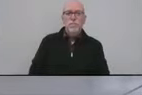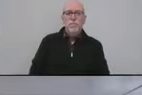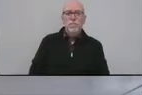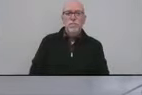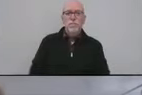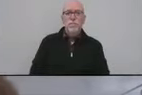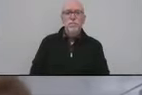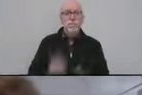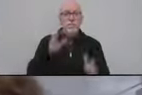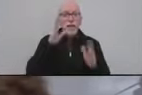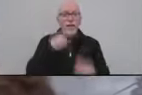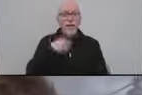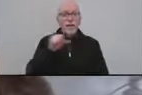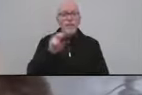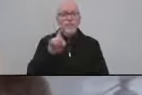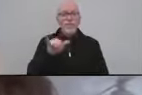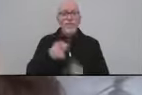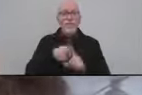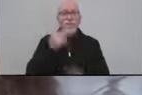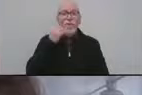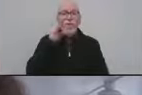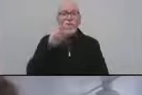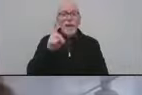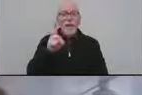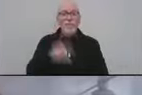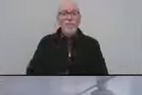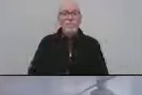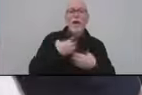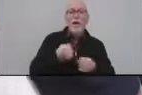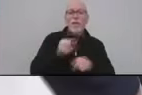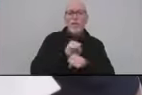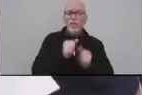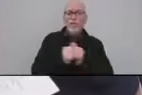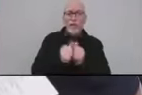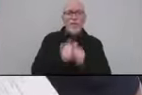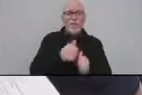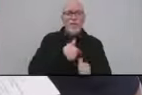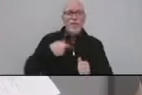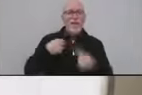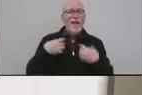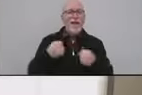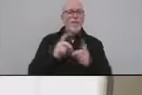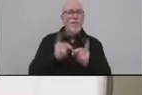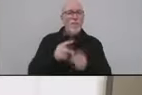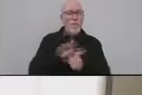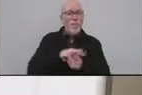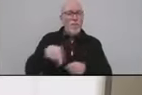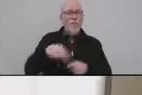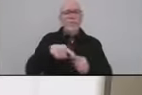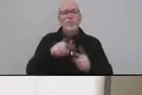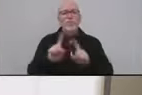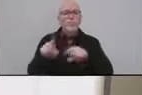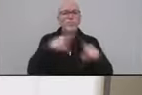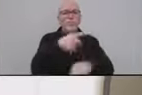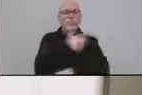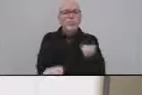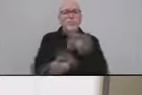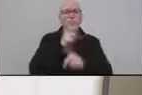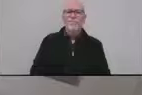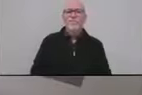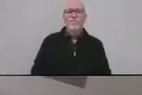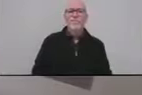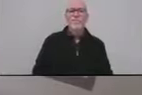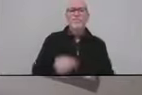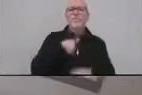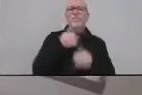health departments with truly homebound individuals in their service area, and then uses local EMS and fire agencies to deliver